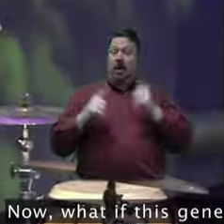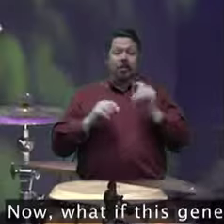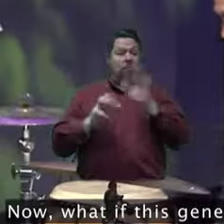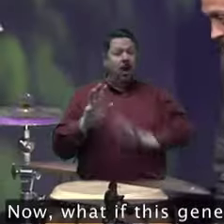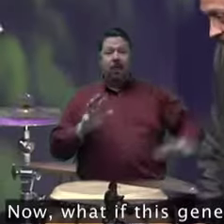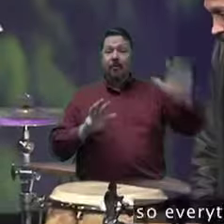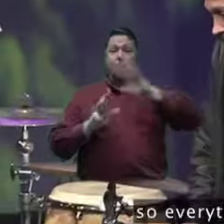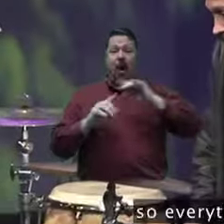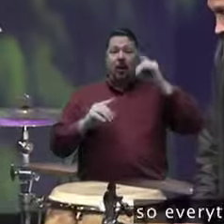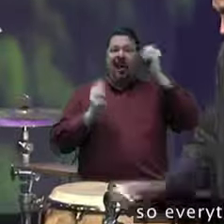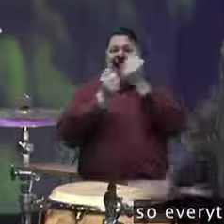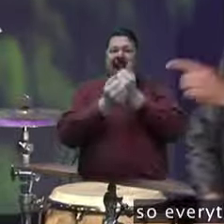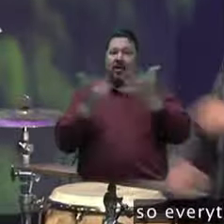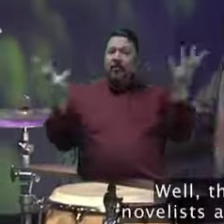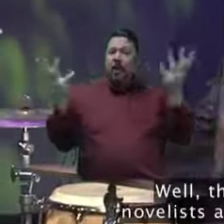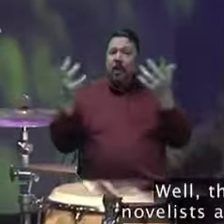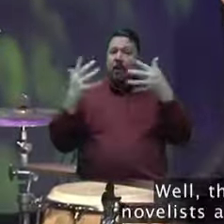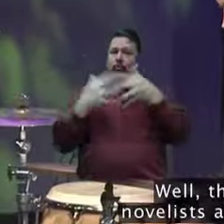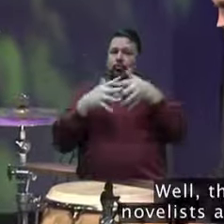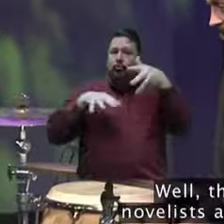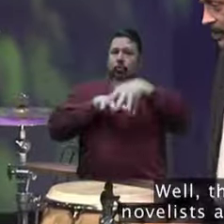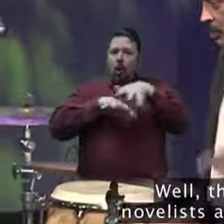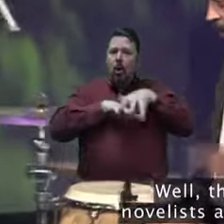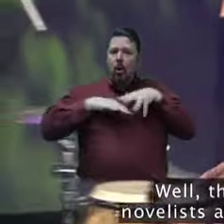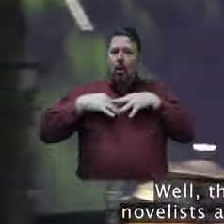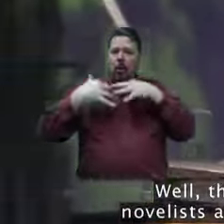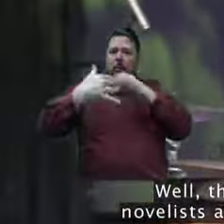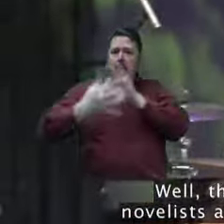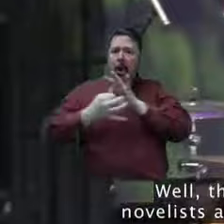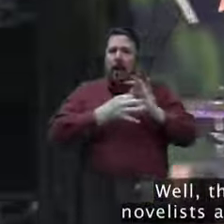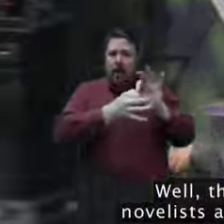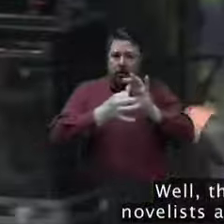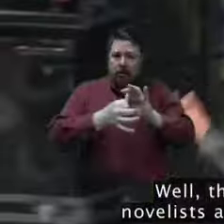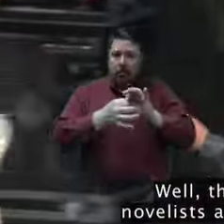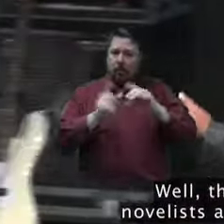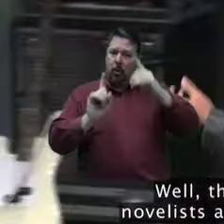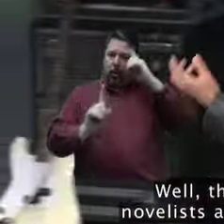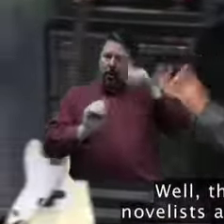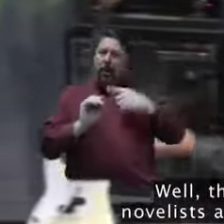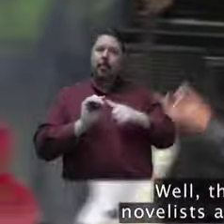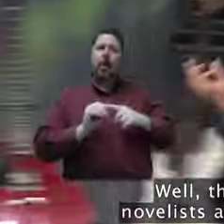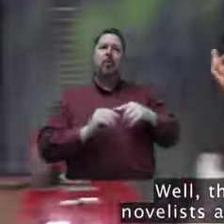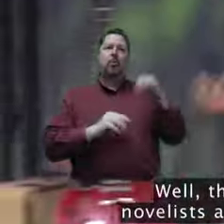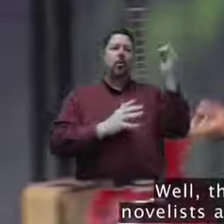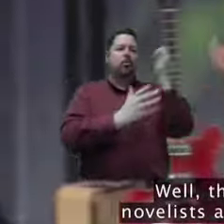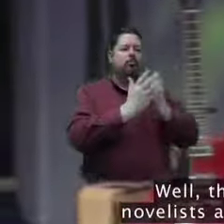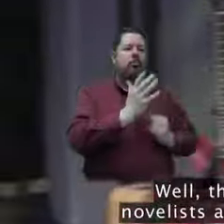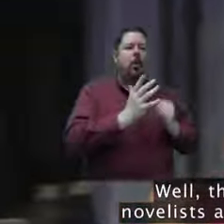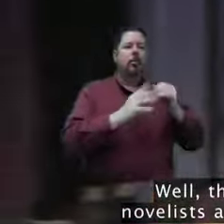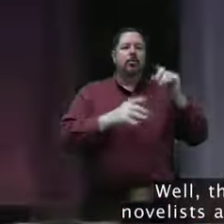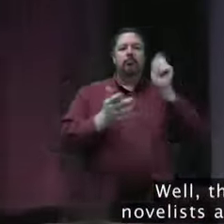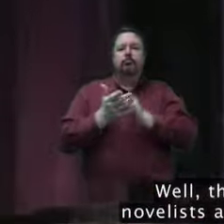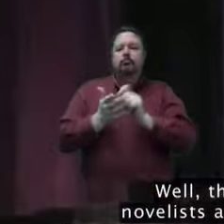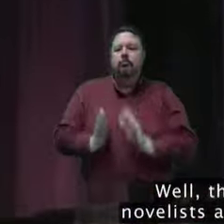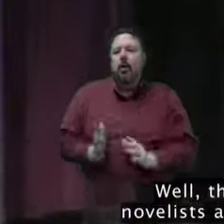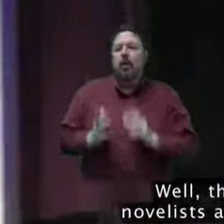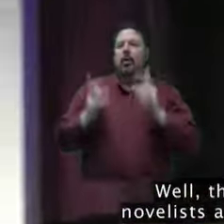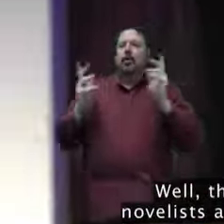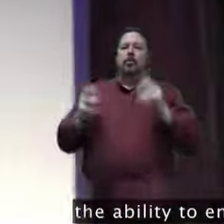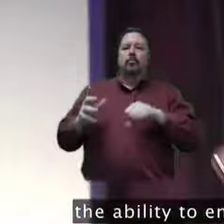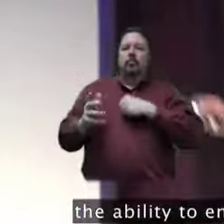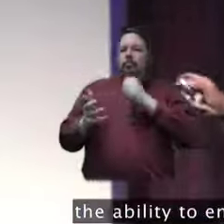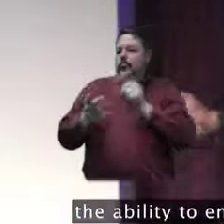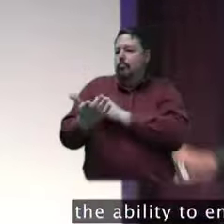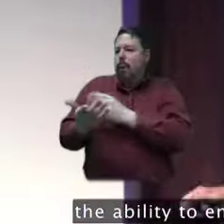expressed everywhere in the brain? So everything is cross-connected. Well, think about what artists, novelists, and poets have in